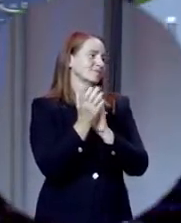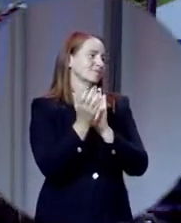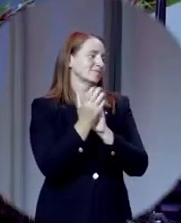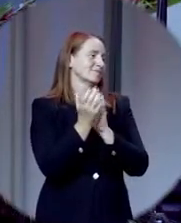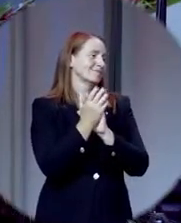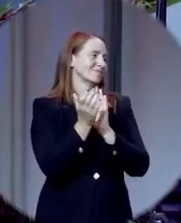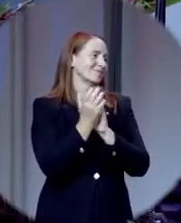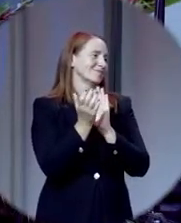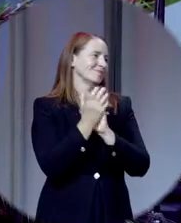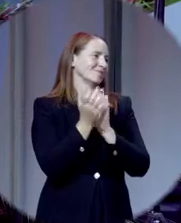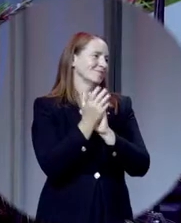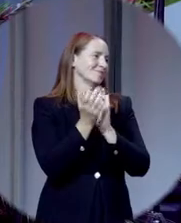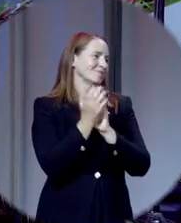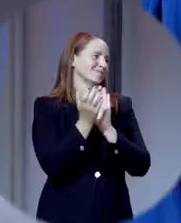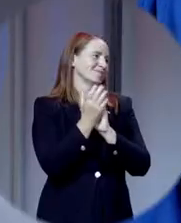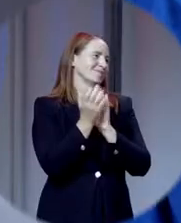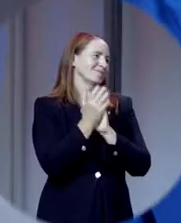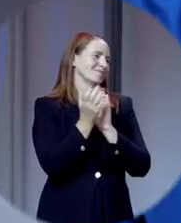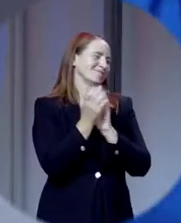Brilliant, absolutely brilliant.